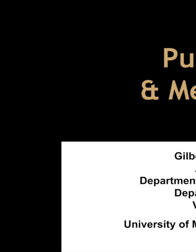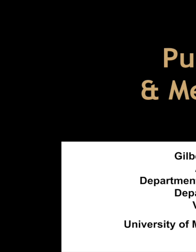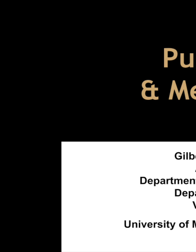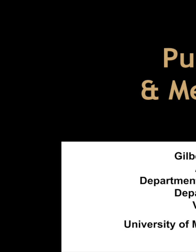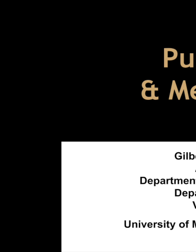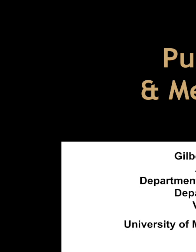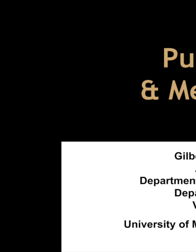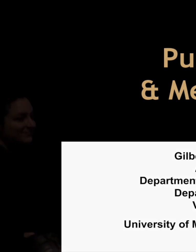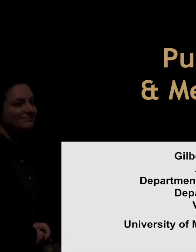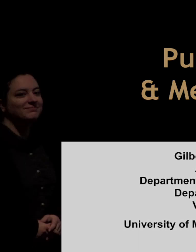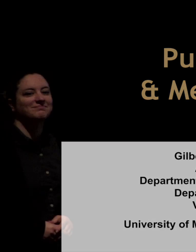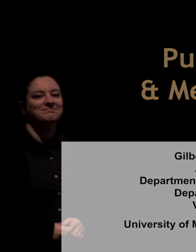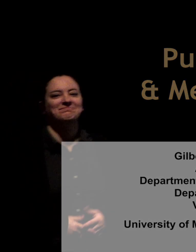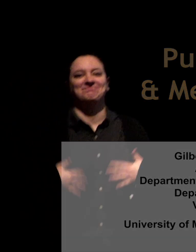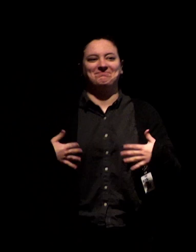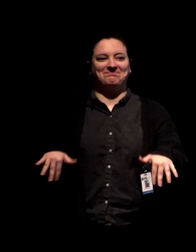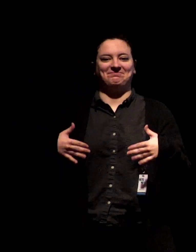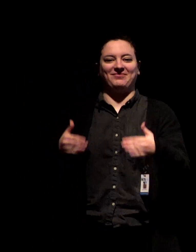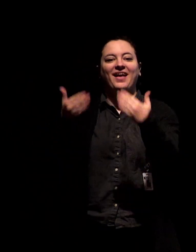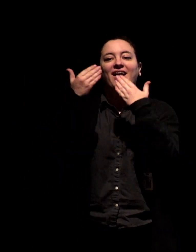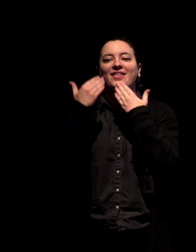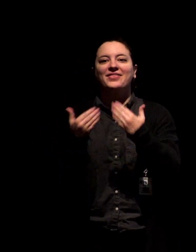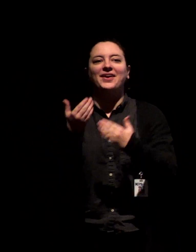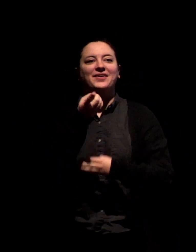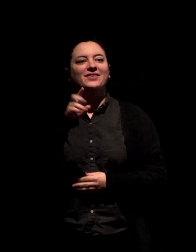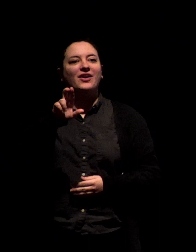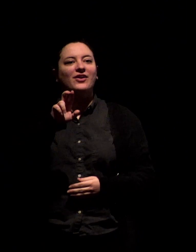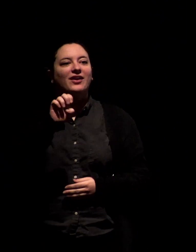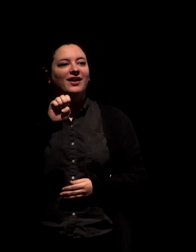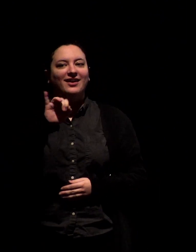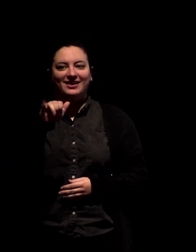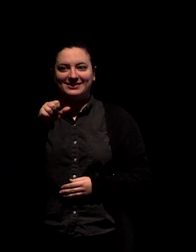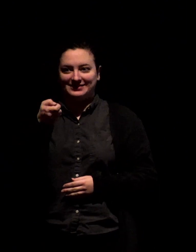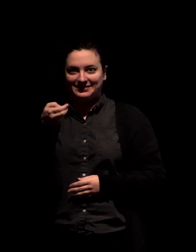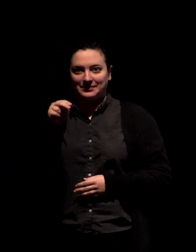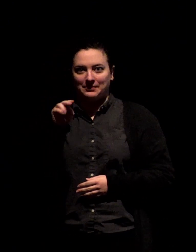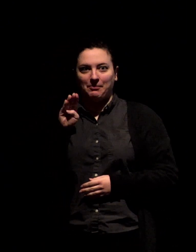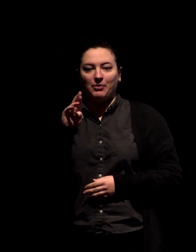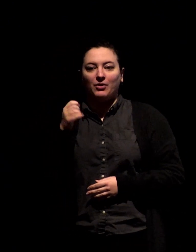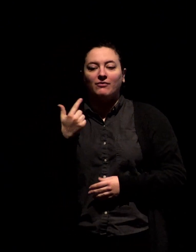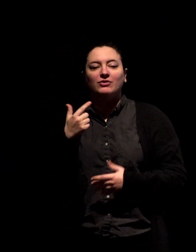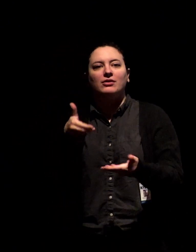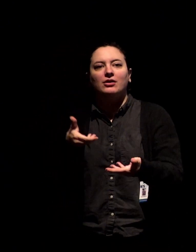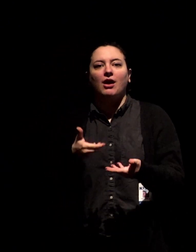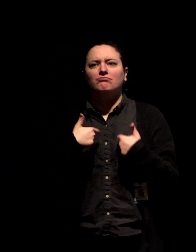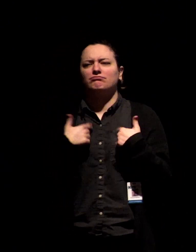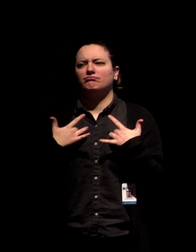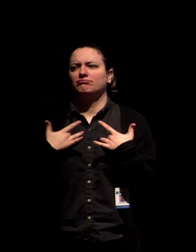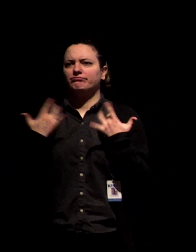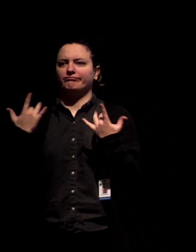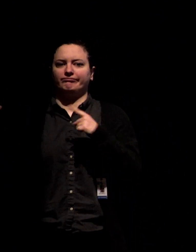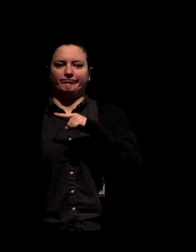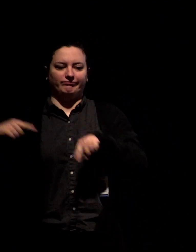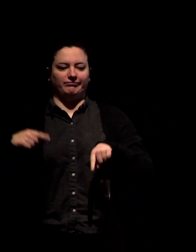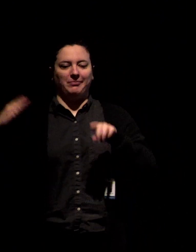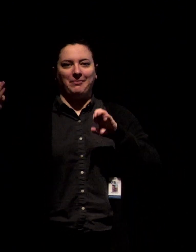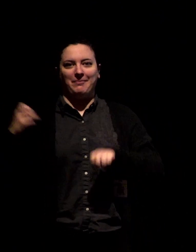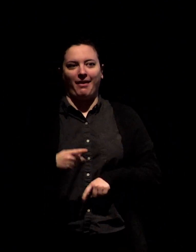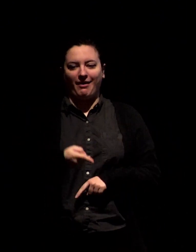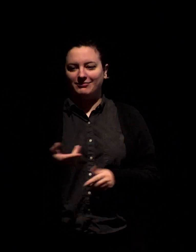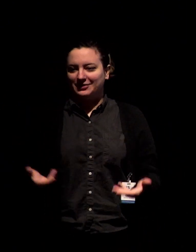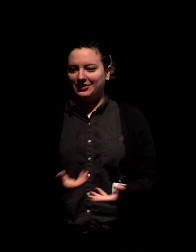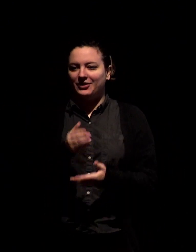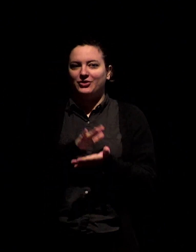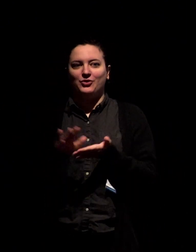Thank you, Dr. Eisenberg, for that introduction. I'm thrilled to be here back at the University of Minnesota. I completed my PhD in health